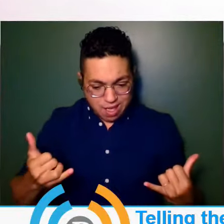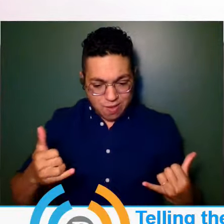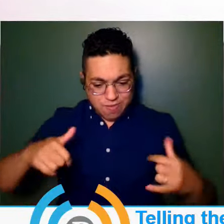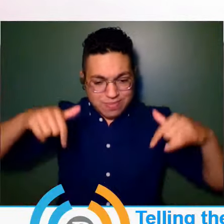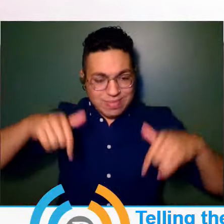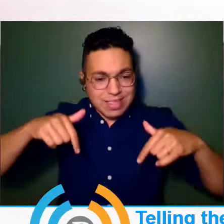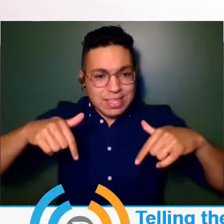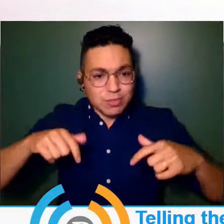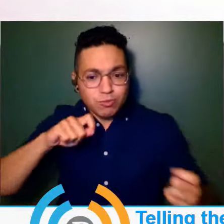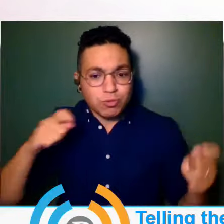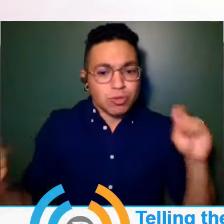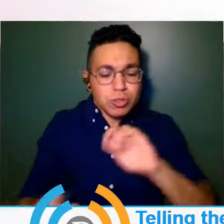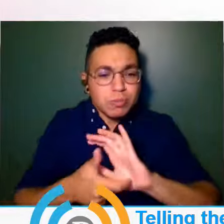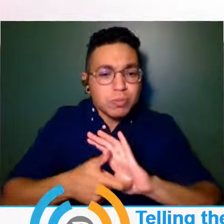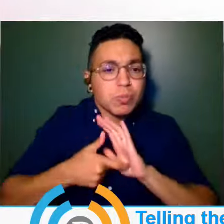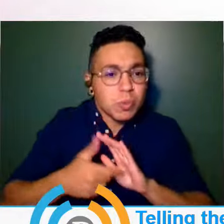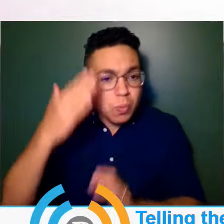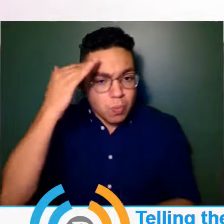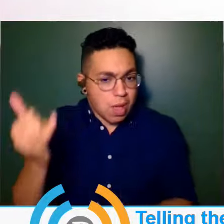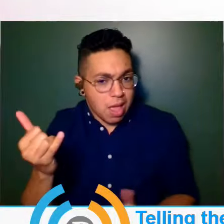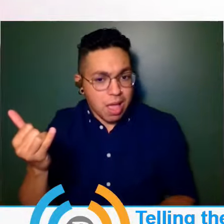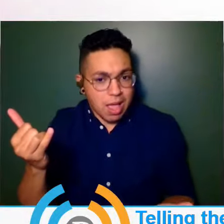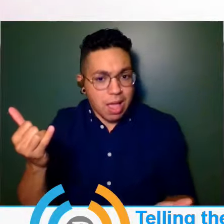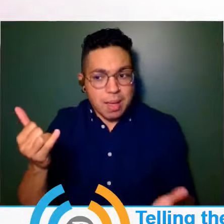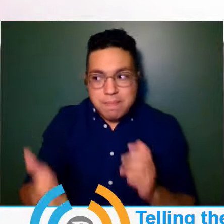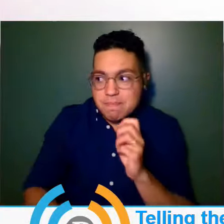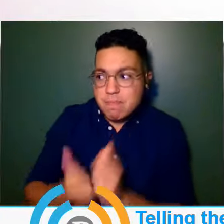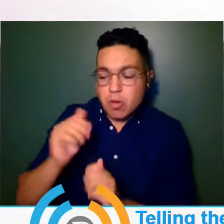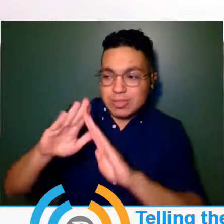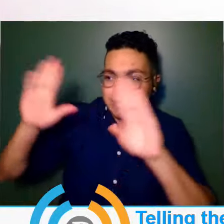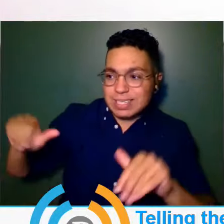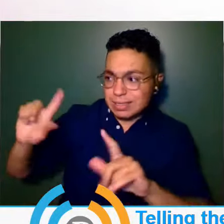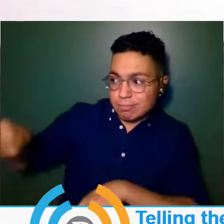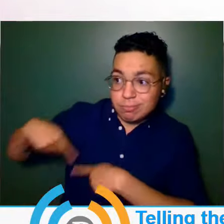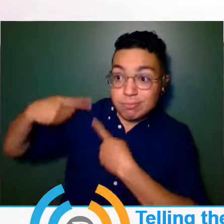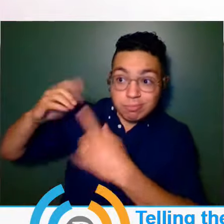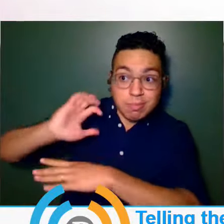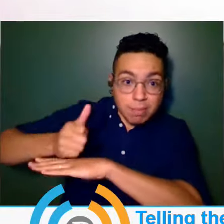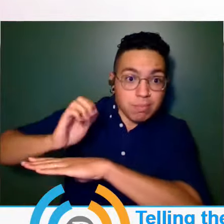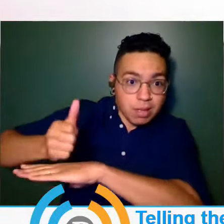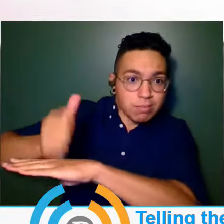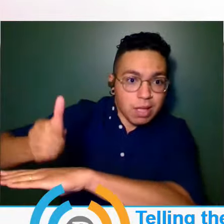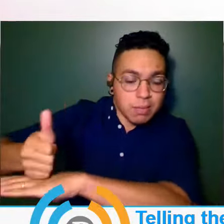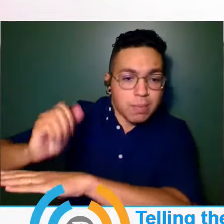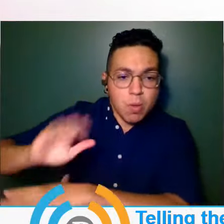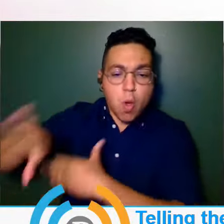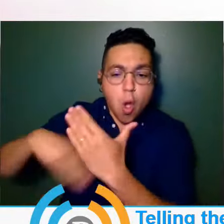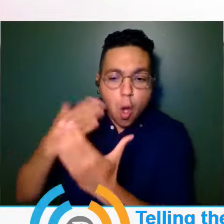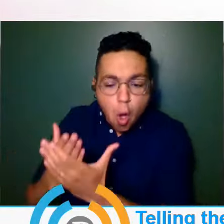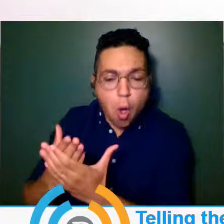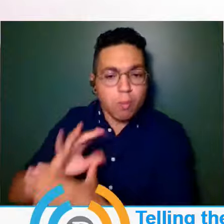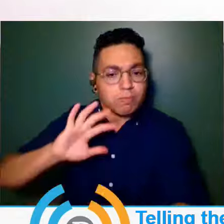the vast majority of our systems in place right now were built upon